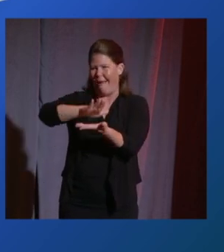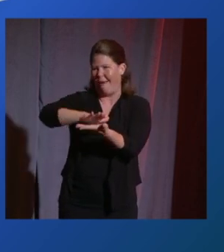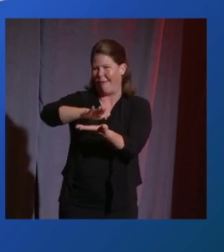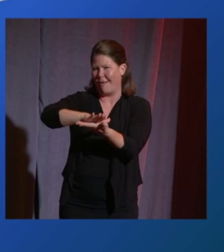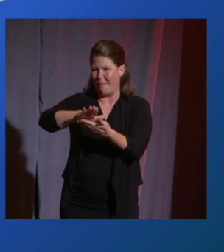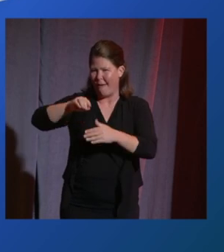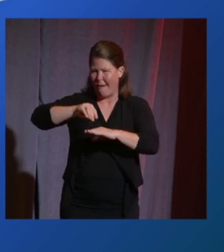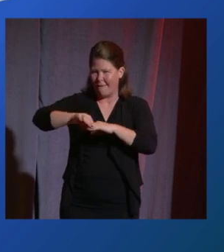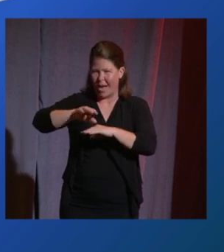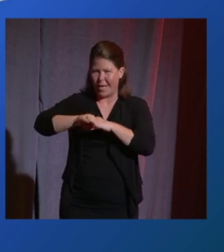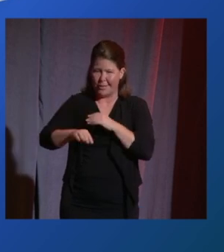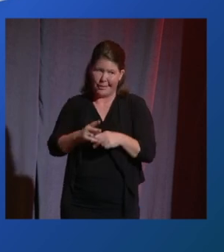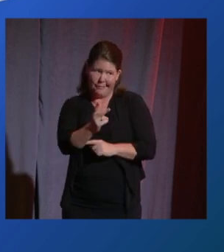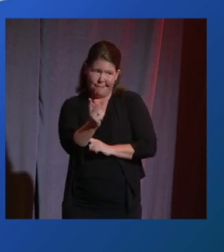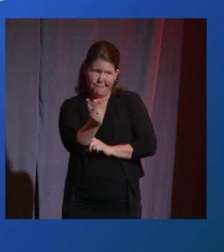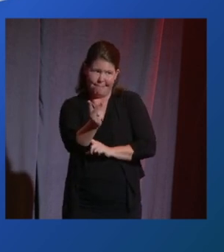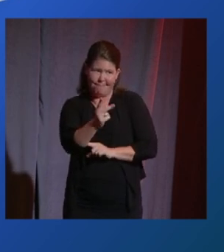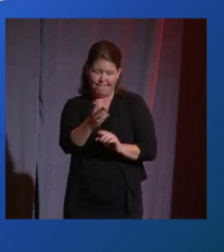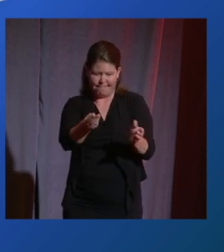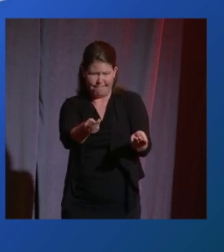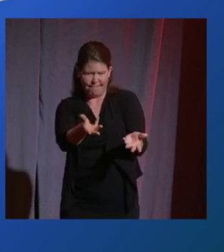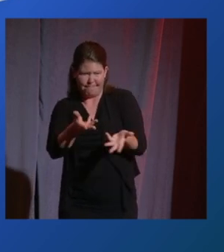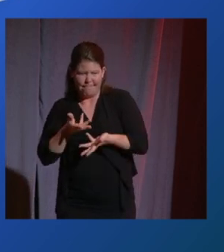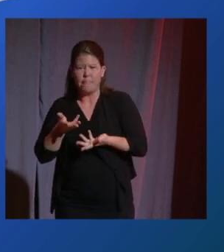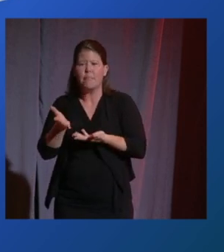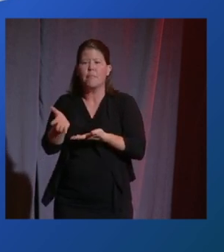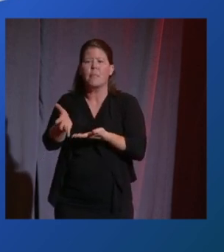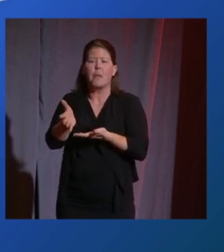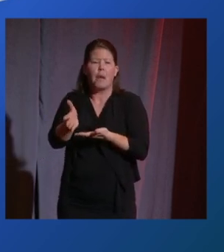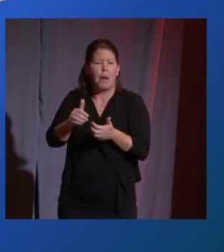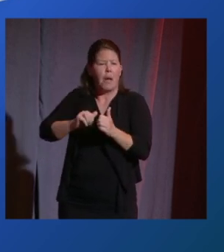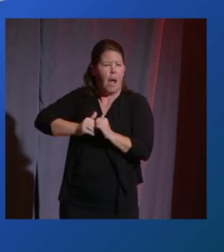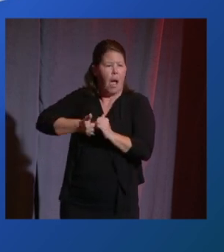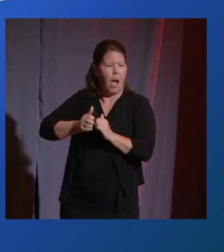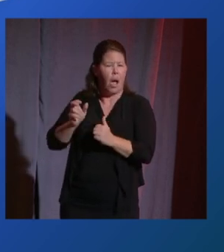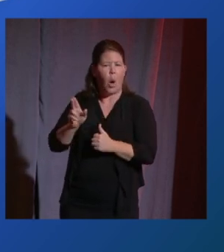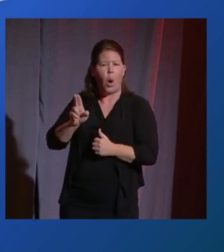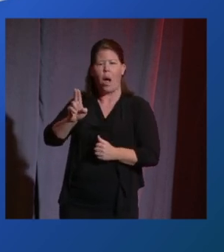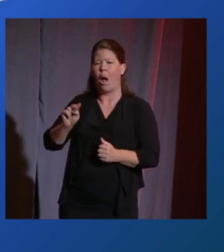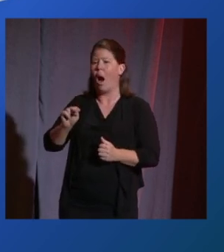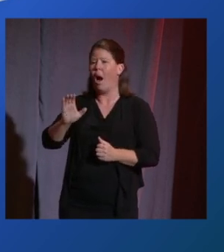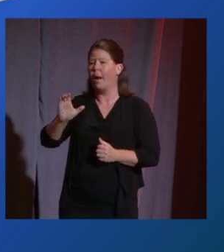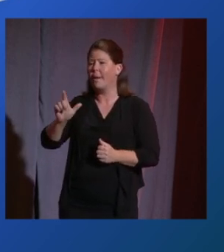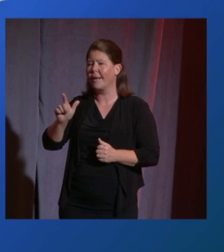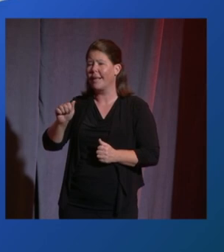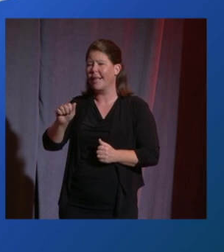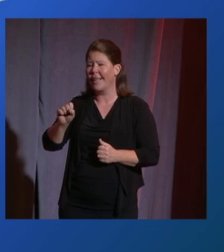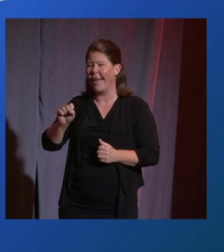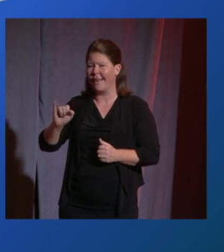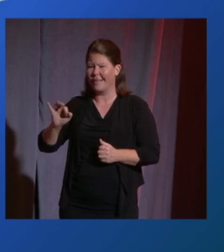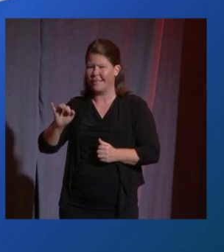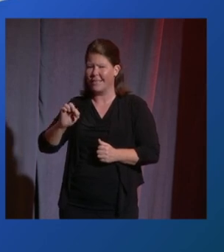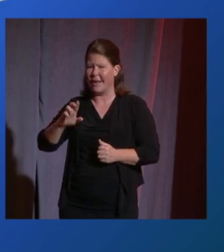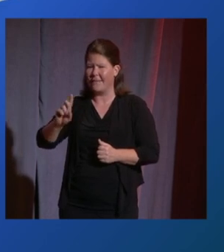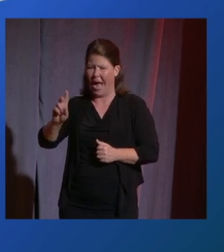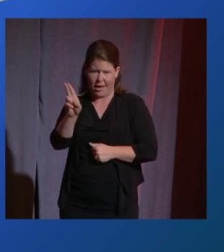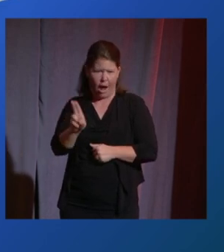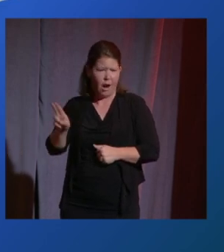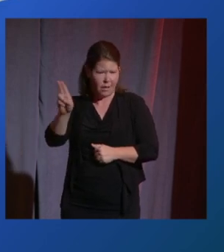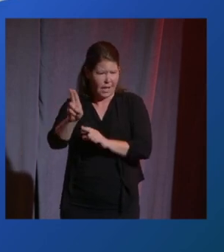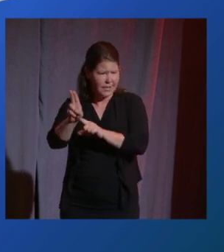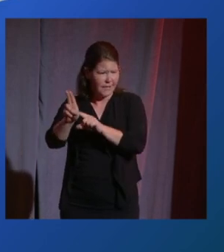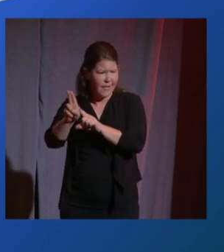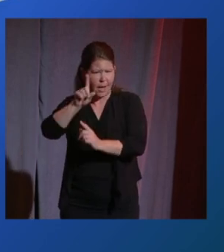a plan to bring some unclassified research um to umul where I wouldn't have to get a security